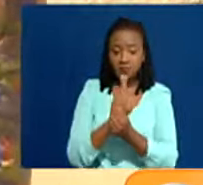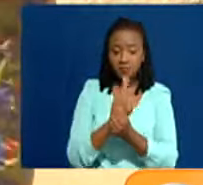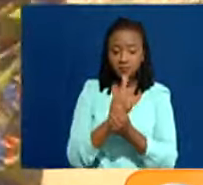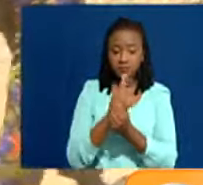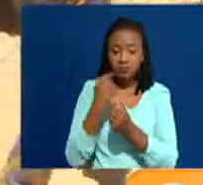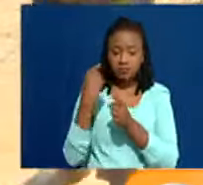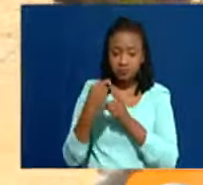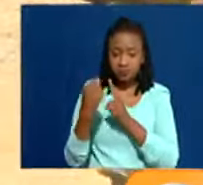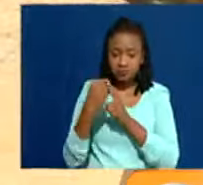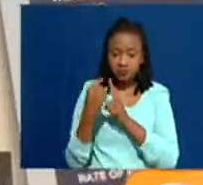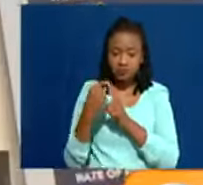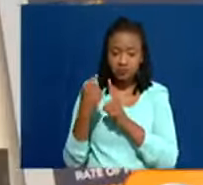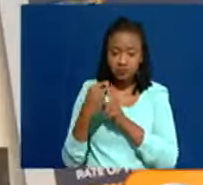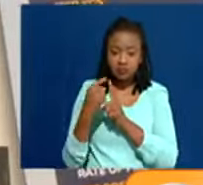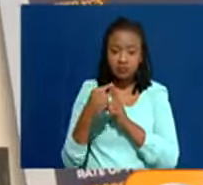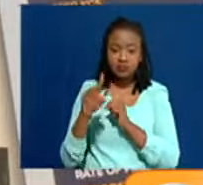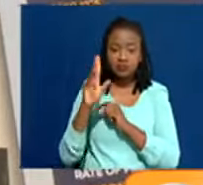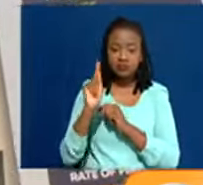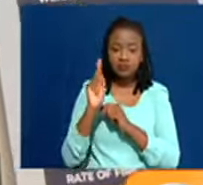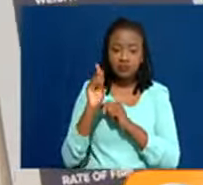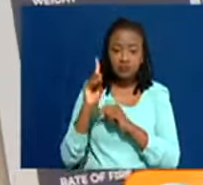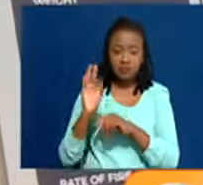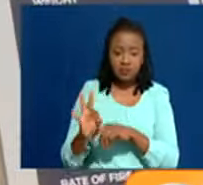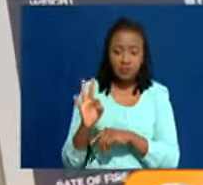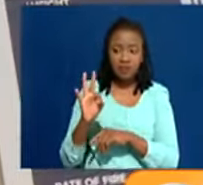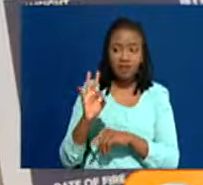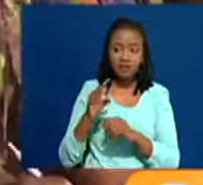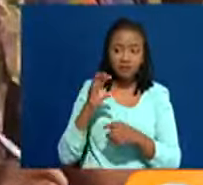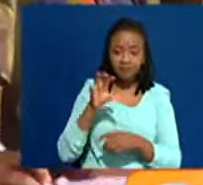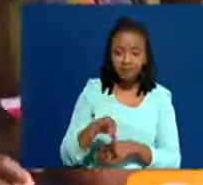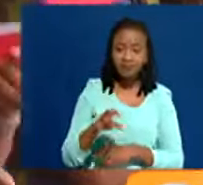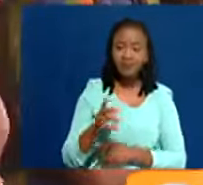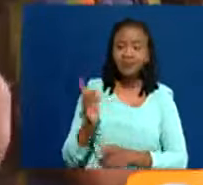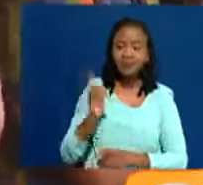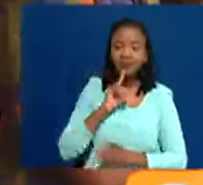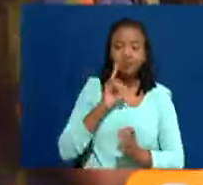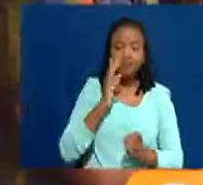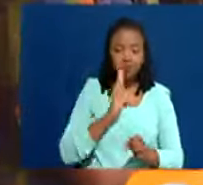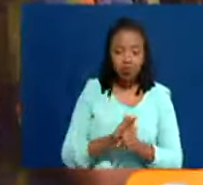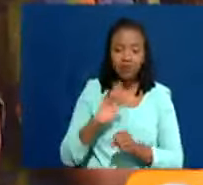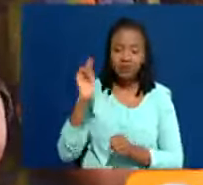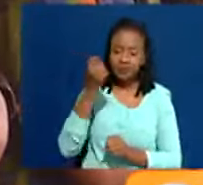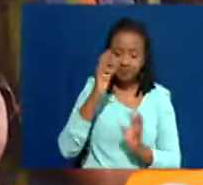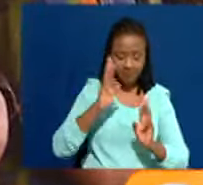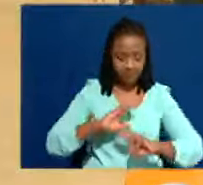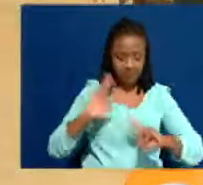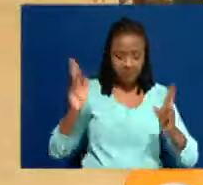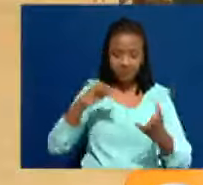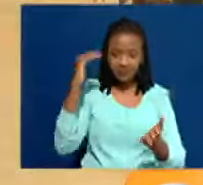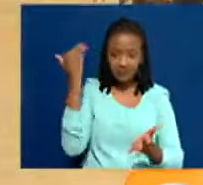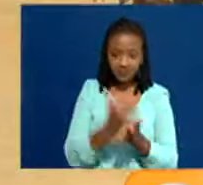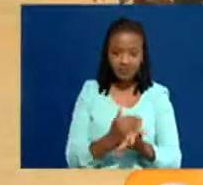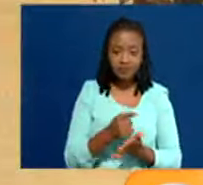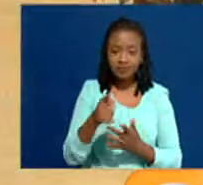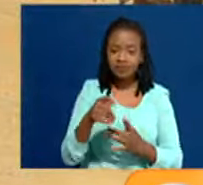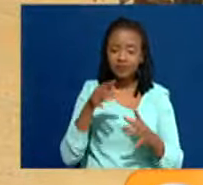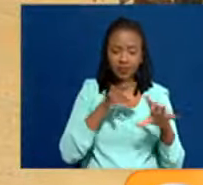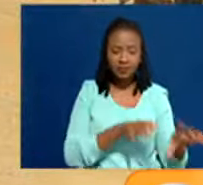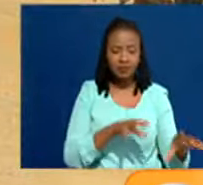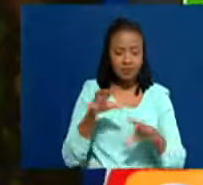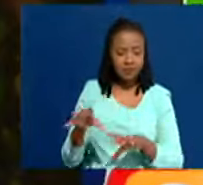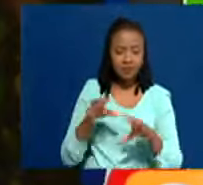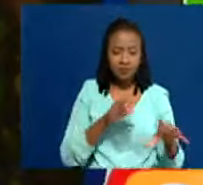President William Ruto affirmed that Kenya was committed to help stop the untold suffering of the people of